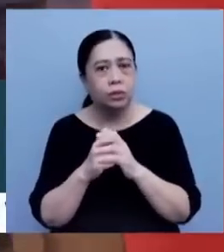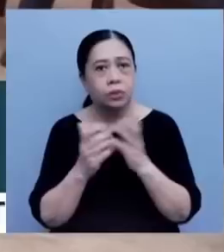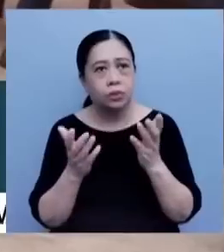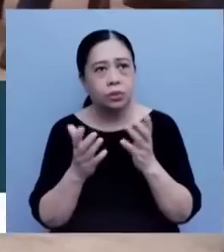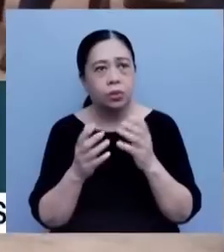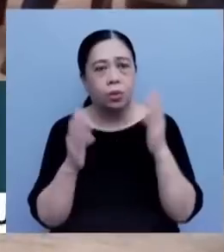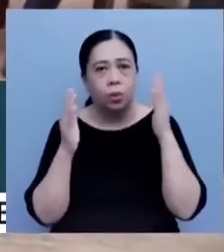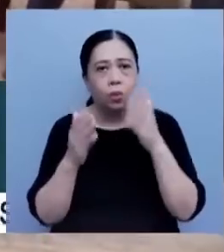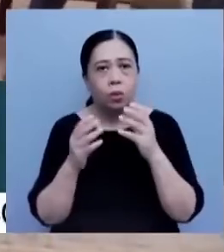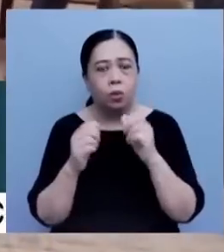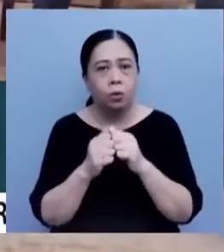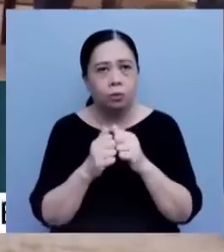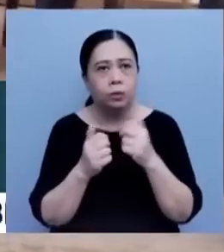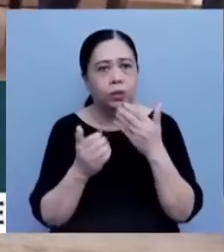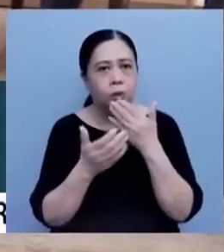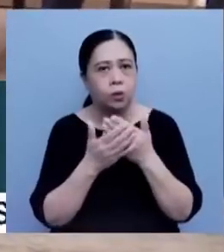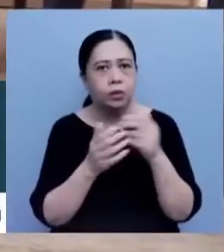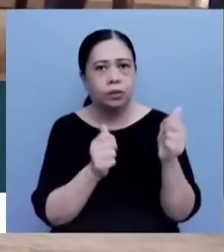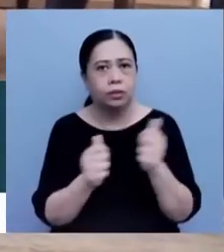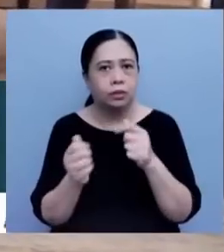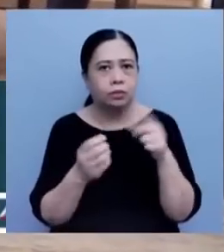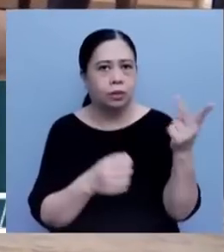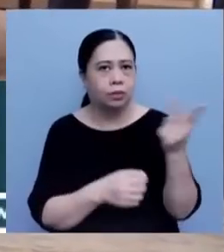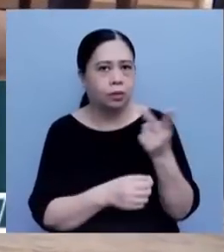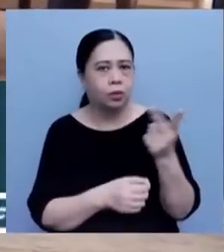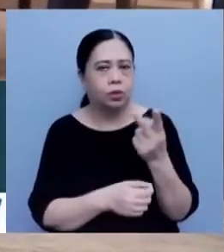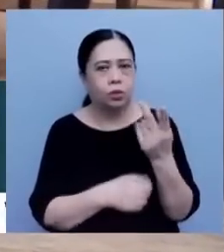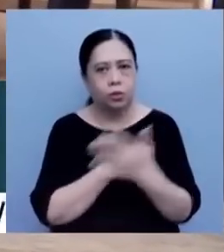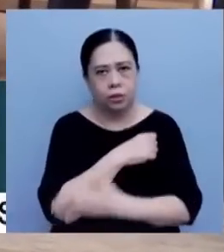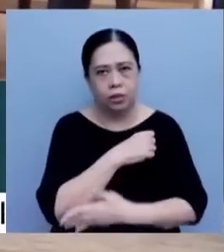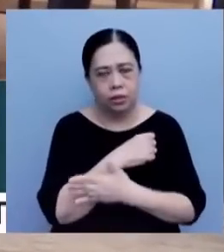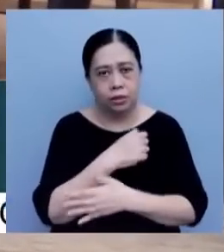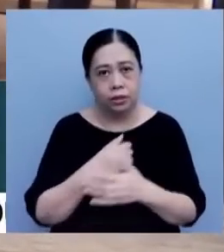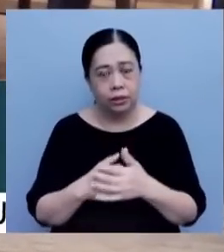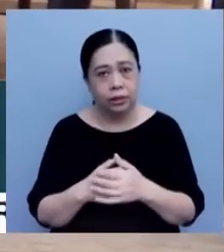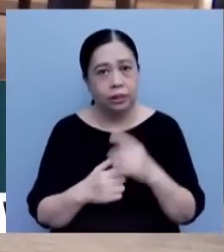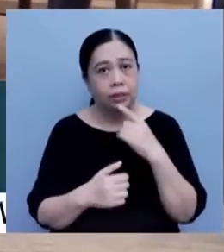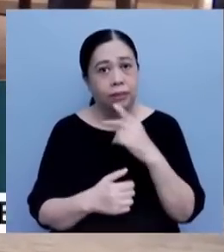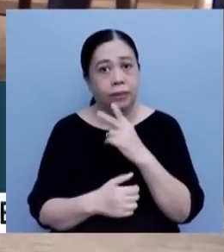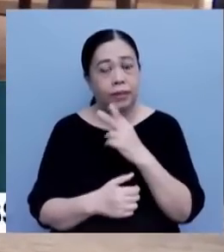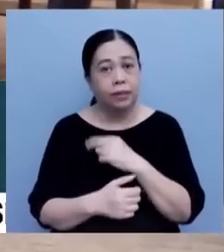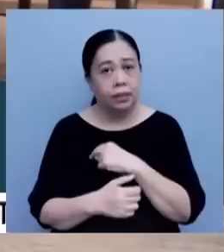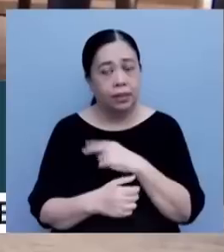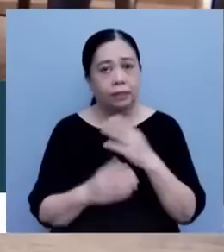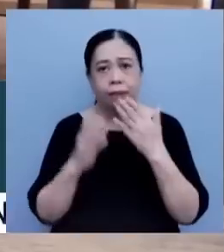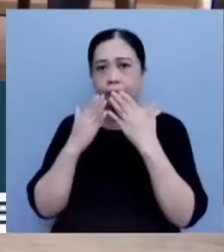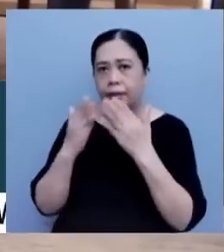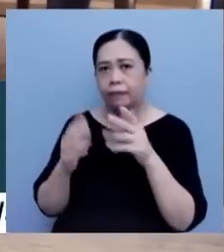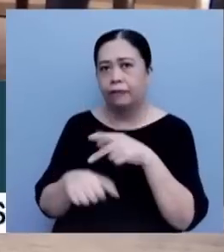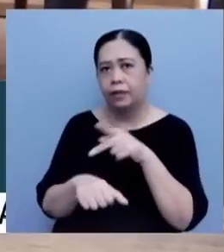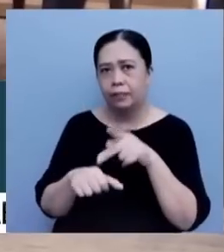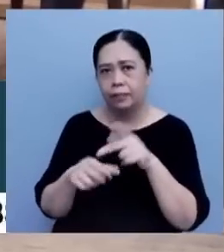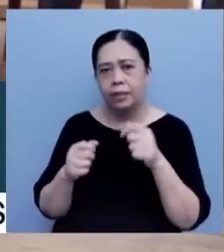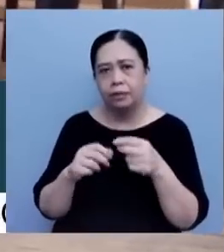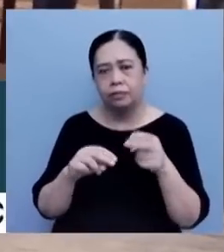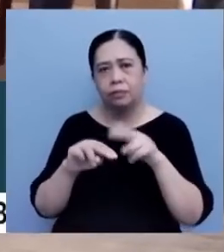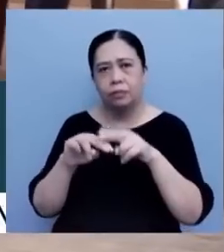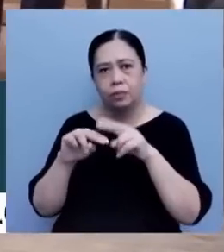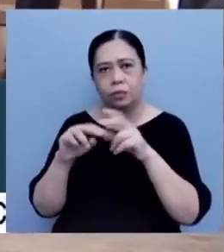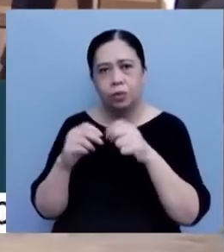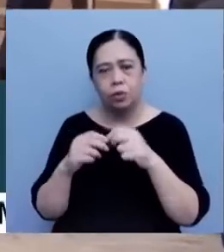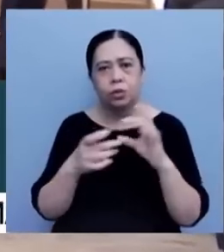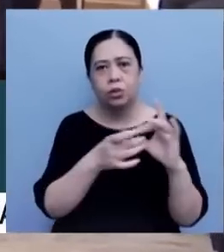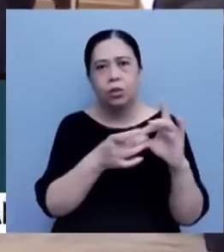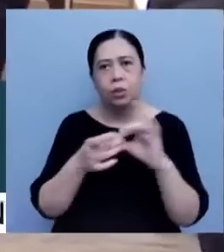fruitful arrangements. Now, Carmina, aside from agricultural cooperation, the Vietnamese leader also thanked the Philippines for expanding its ties